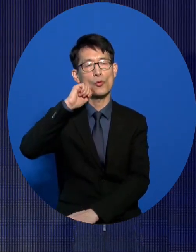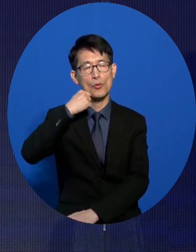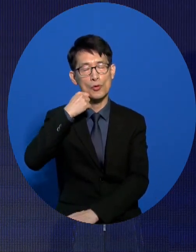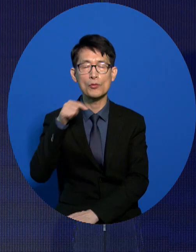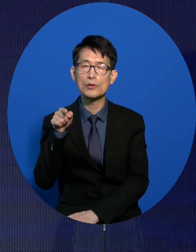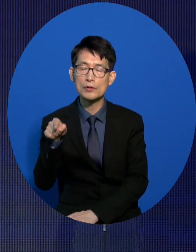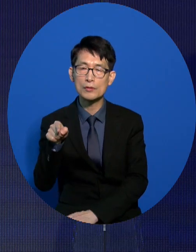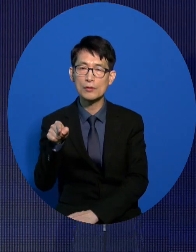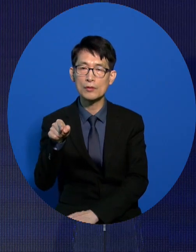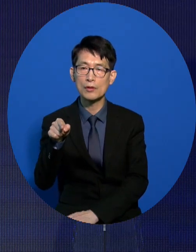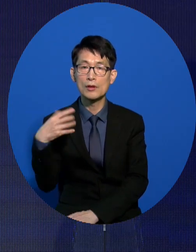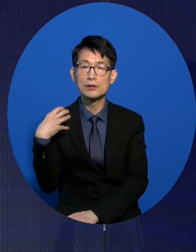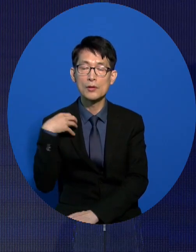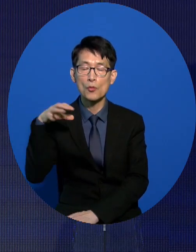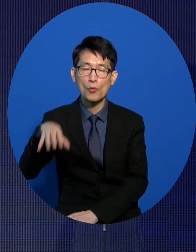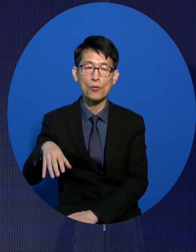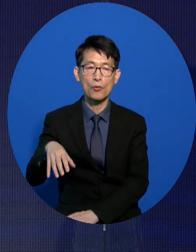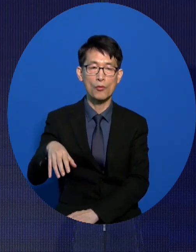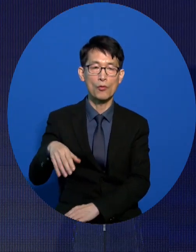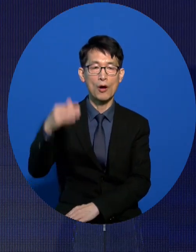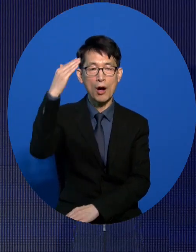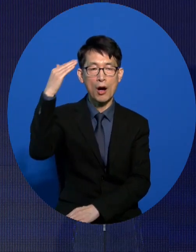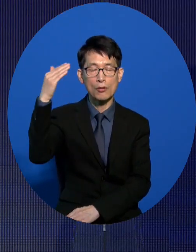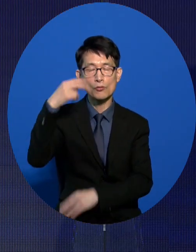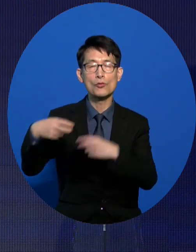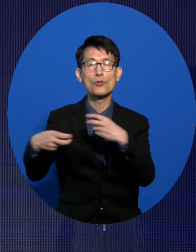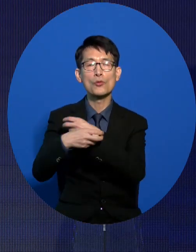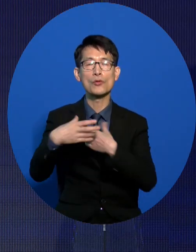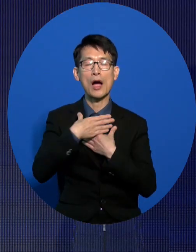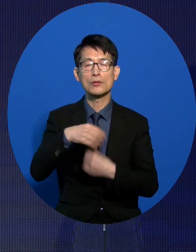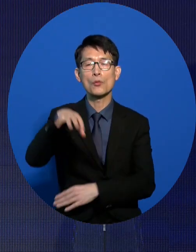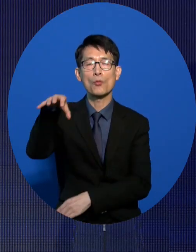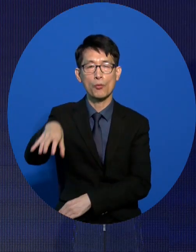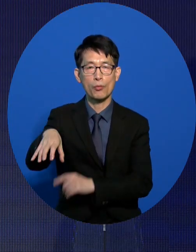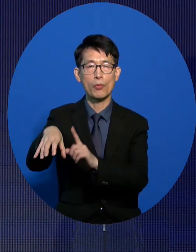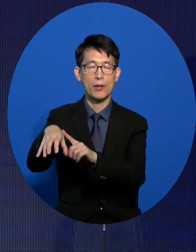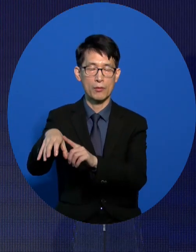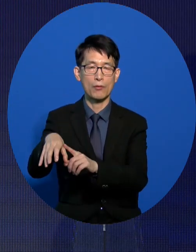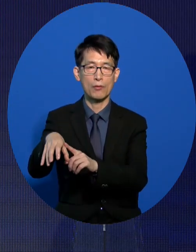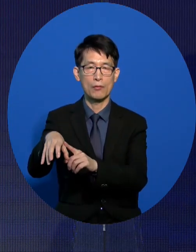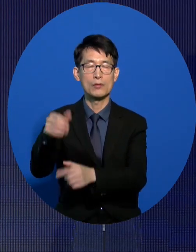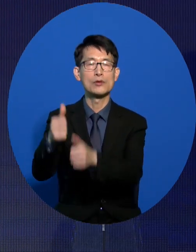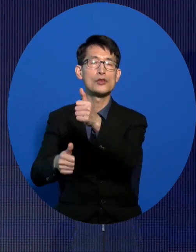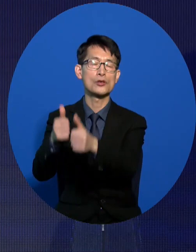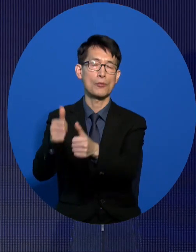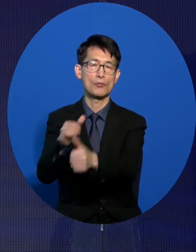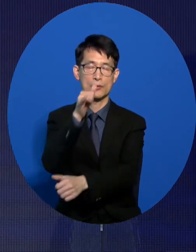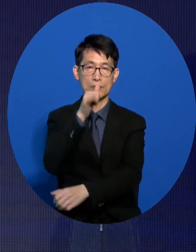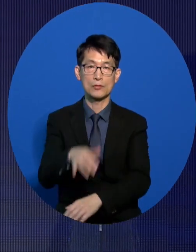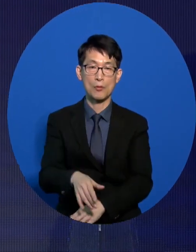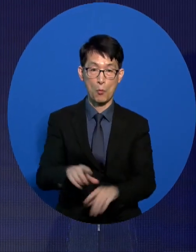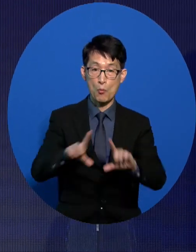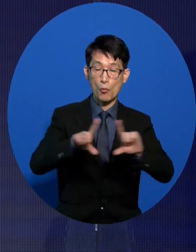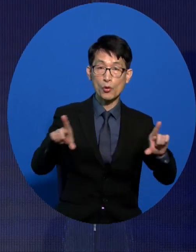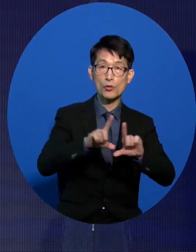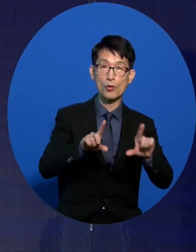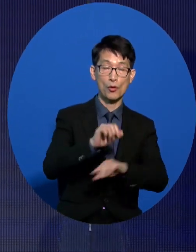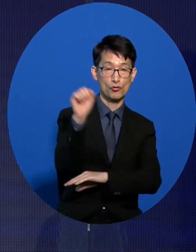the qualification for taxi drivers because